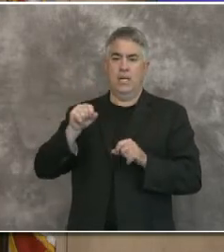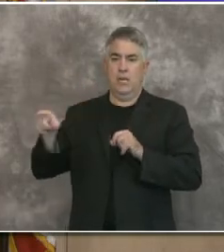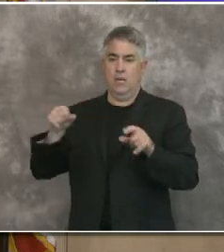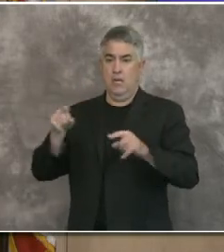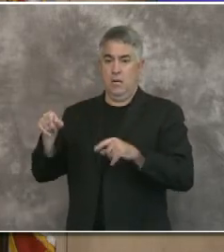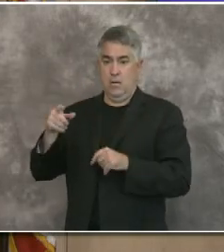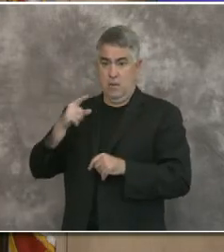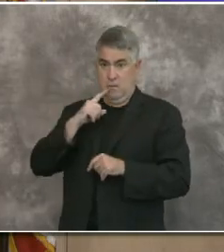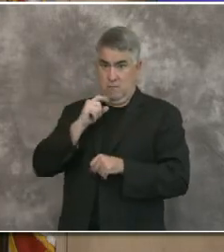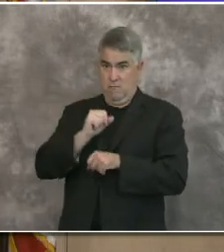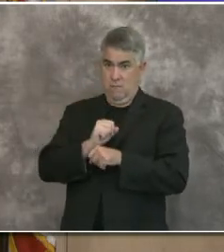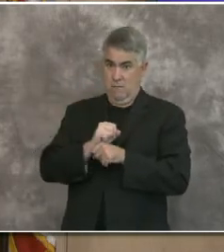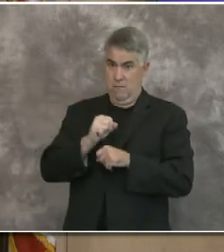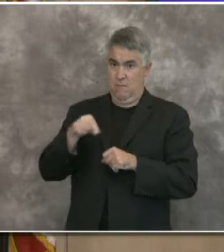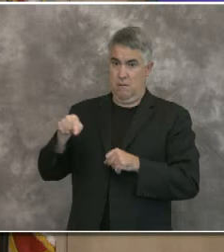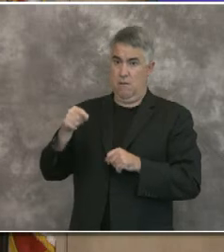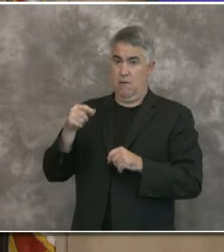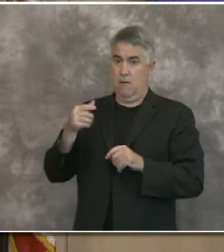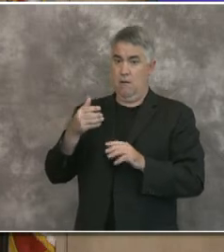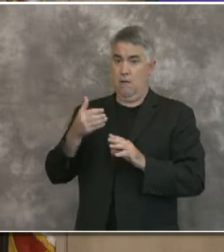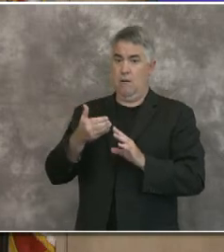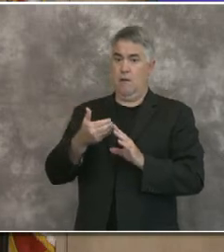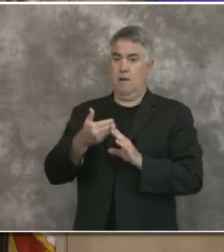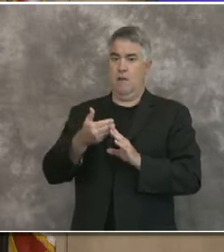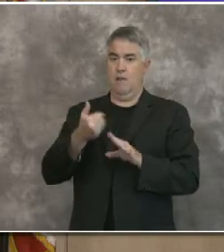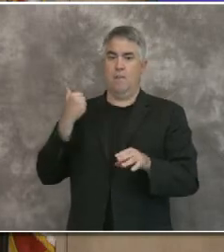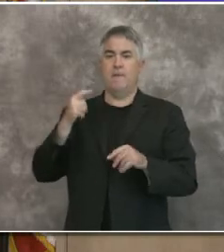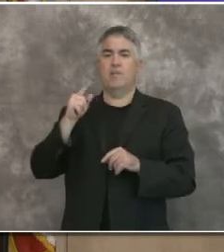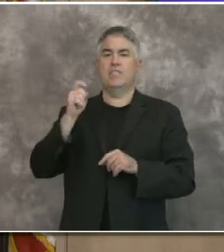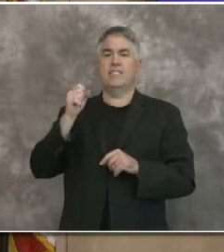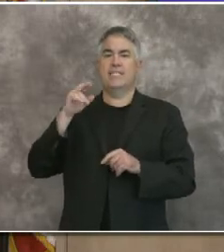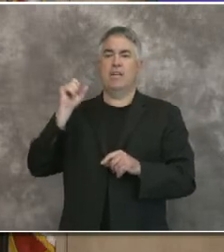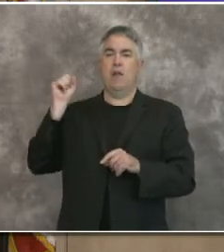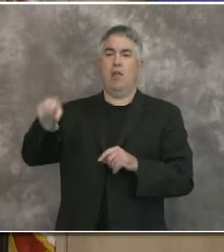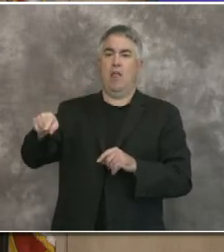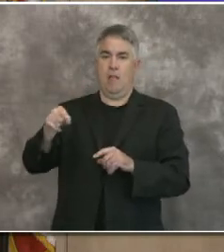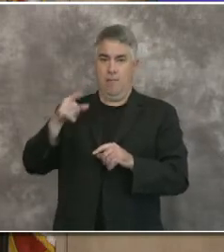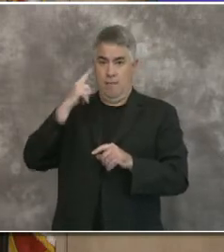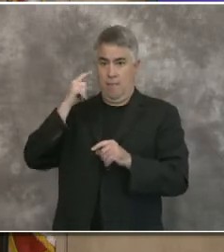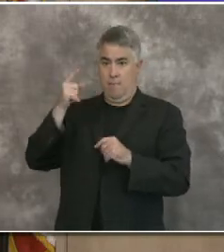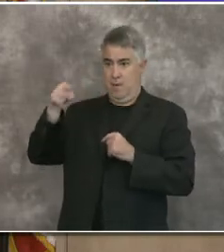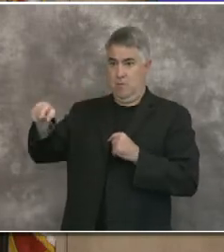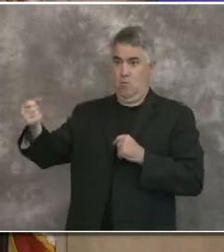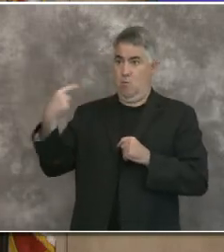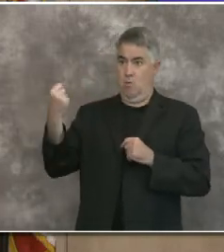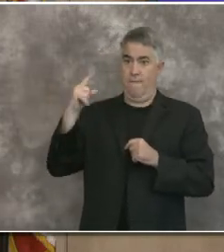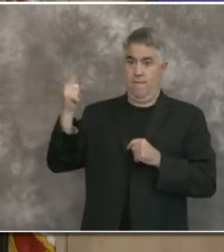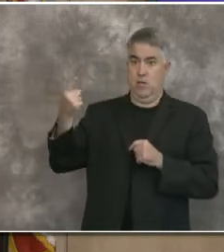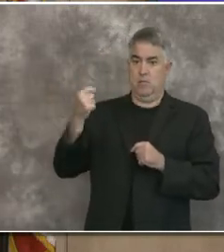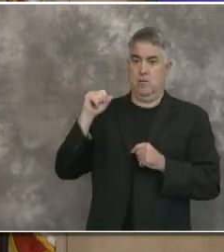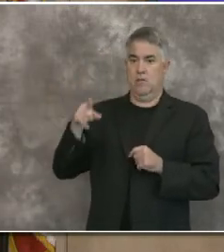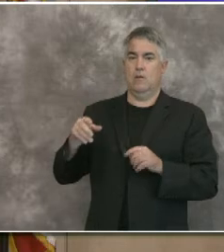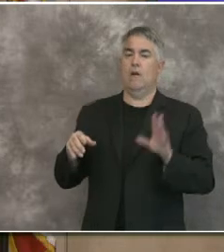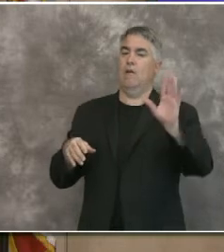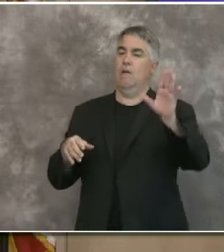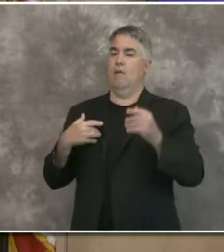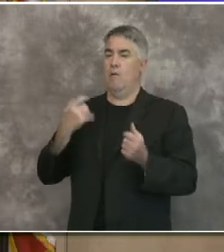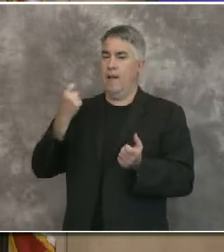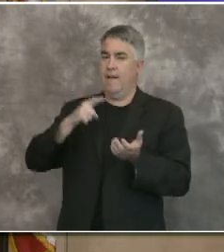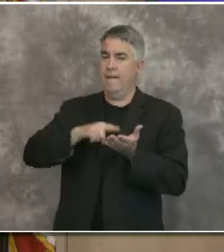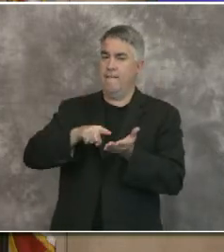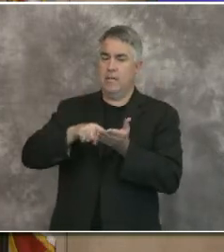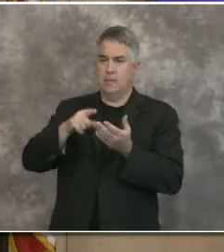happened before tear gas was used. Yeah. So will any of that be? Well, yeah, there's investigations going on of individual